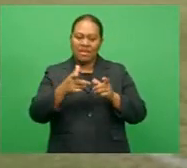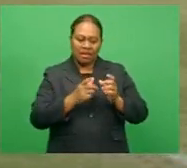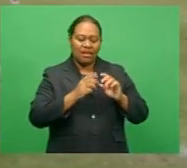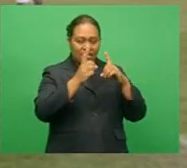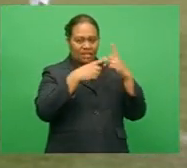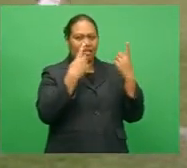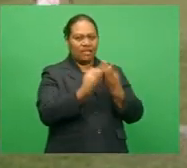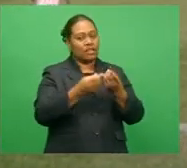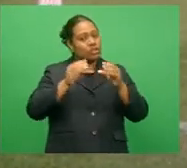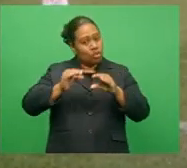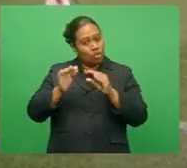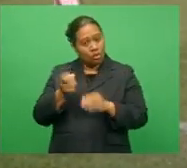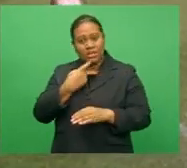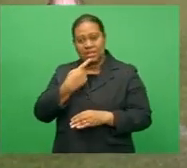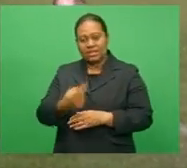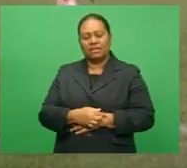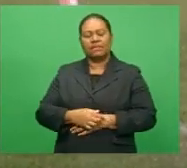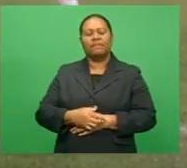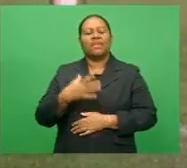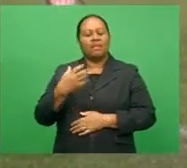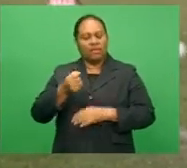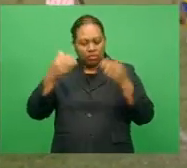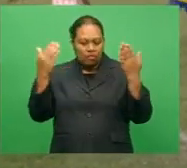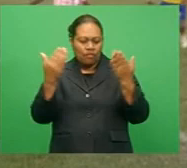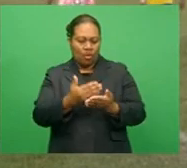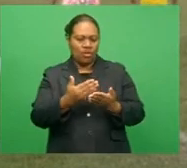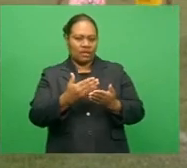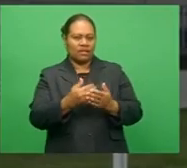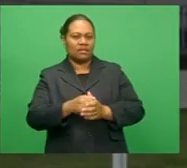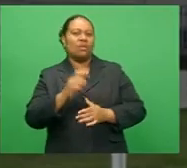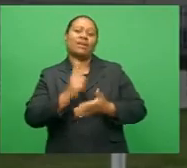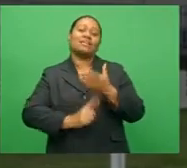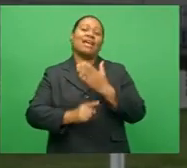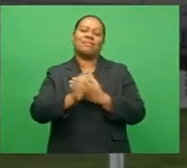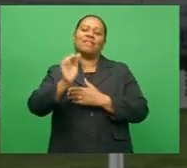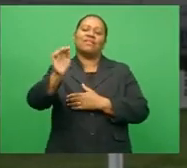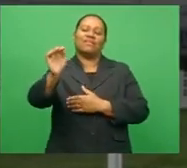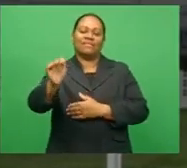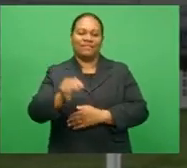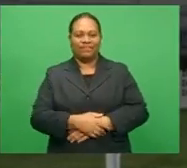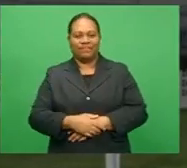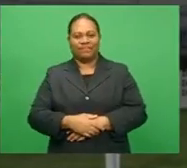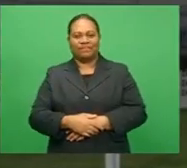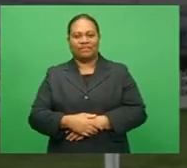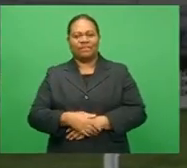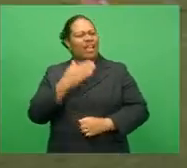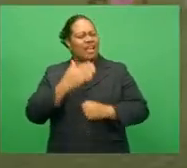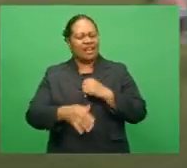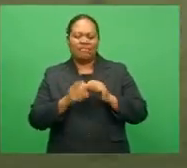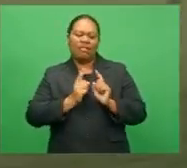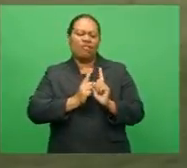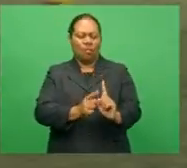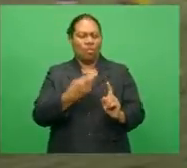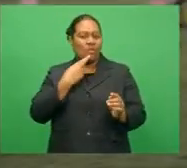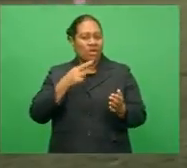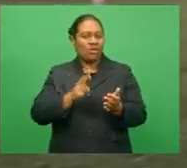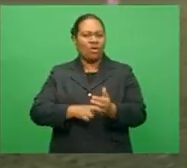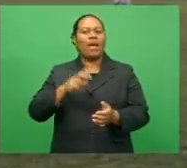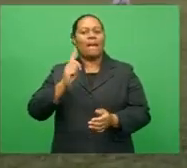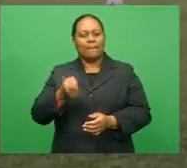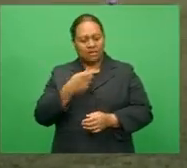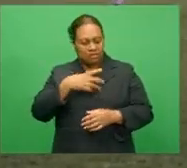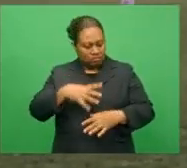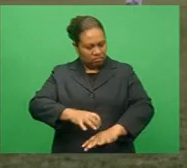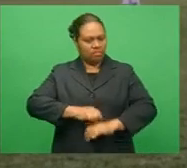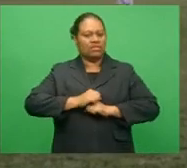Coach Williams says they will have to focus on the real task ahead. But I don't go for records because records fall. I go for confirmance